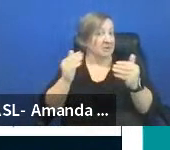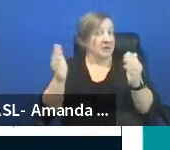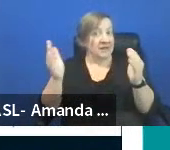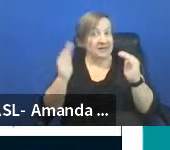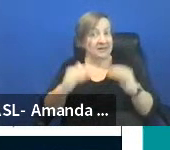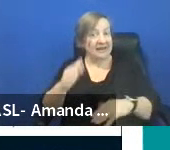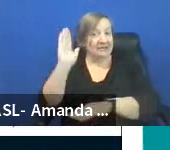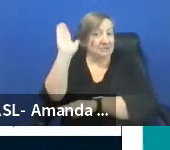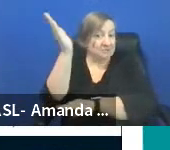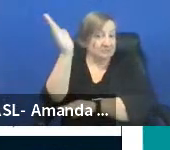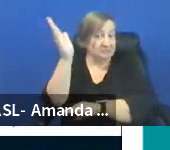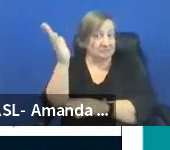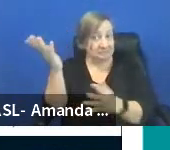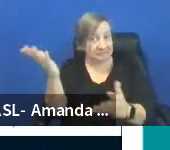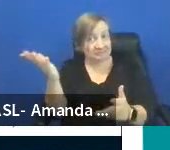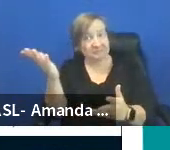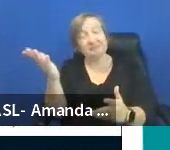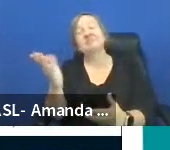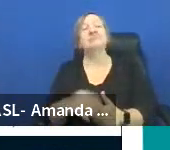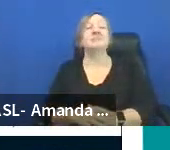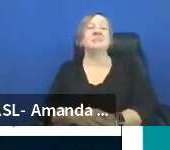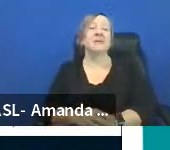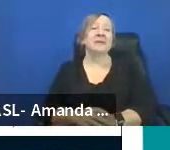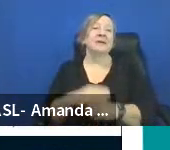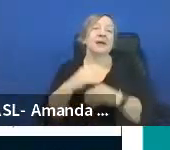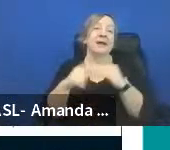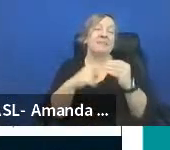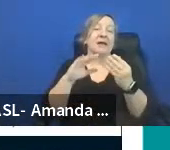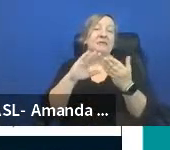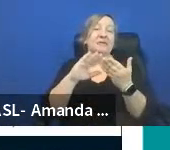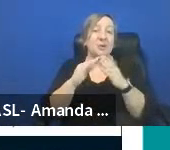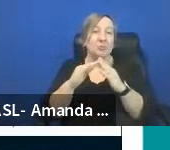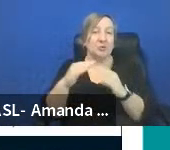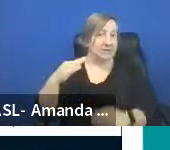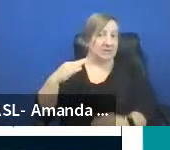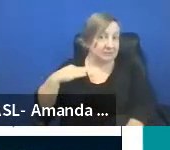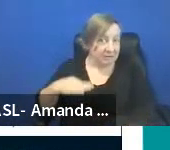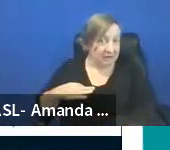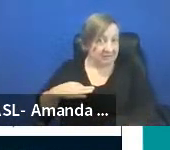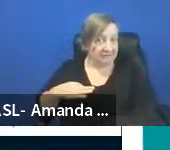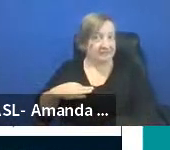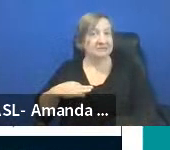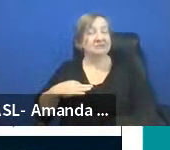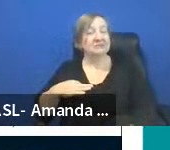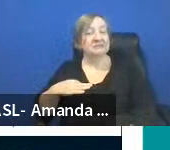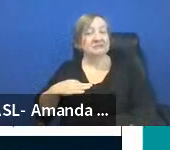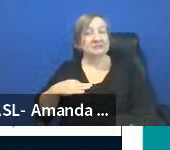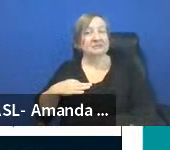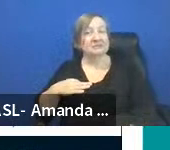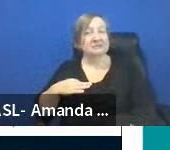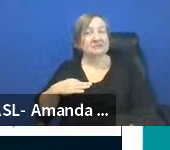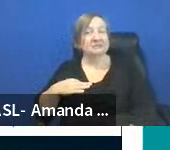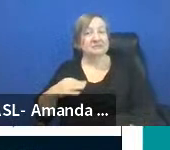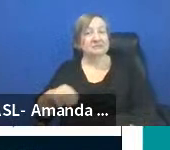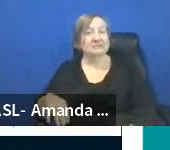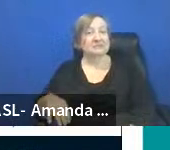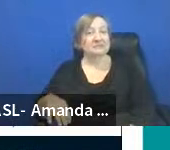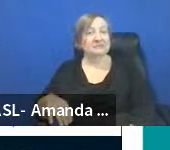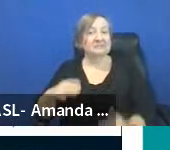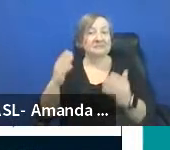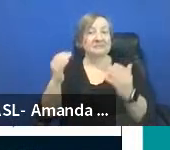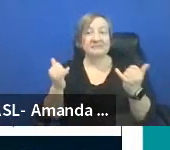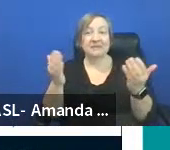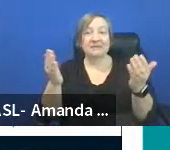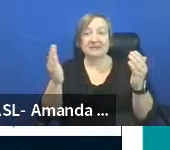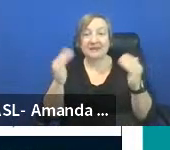is about community benefits. So if we could go to the